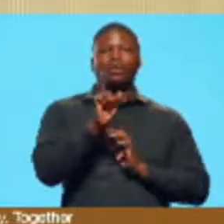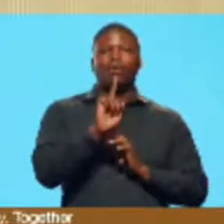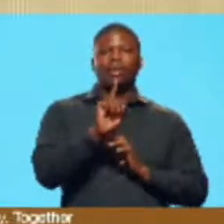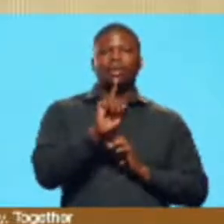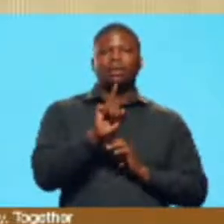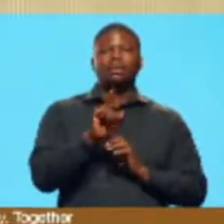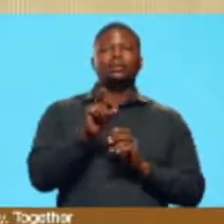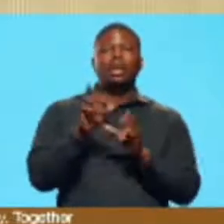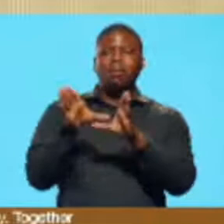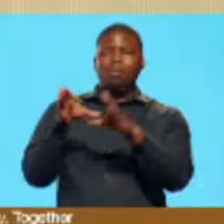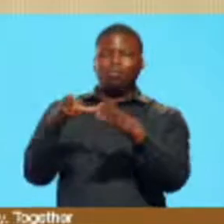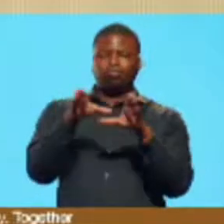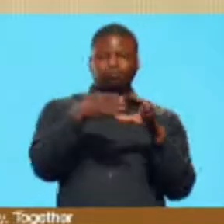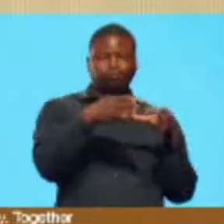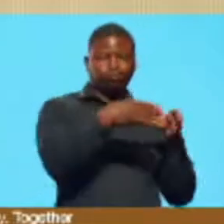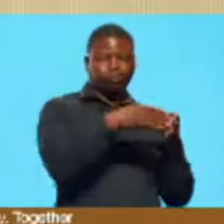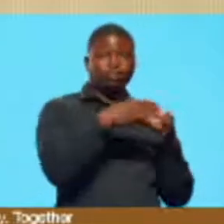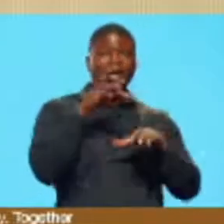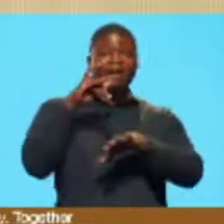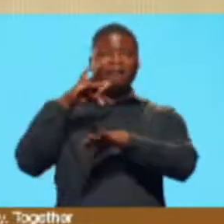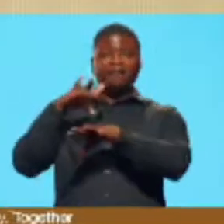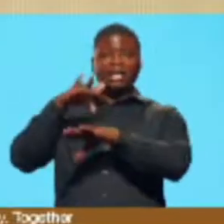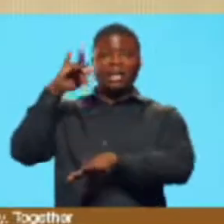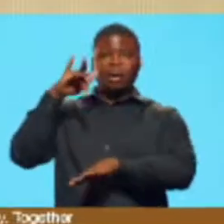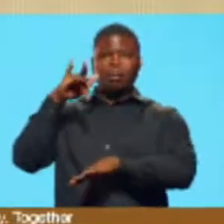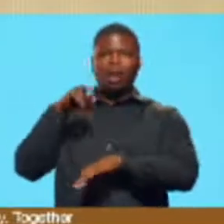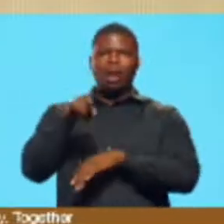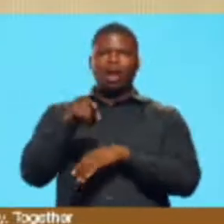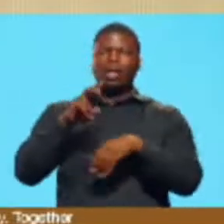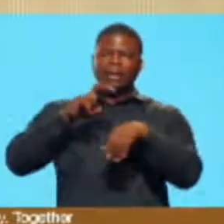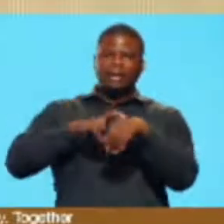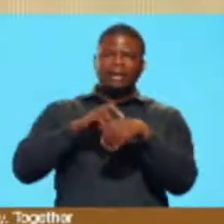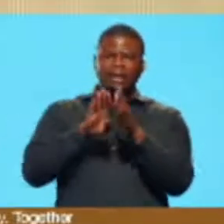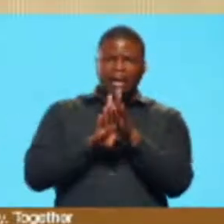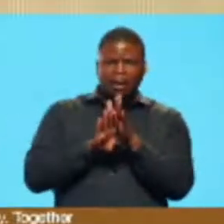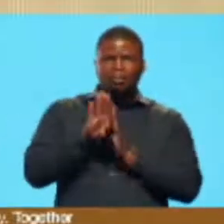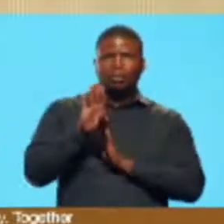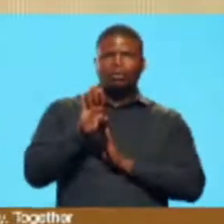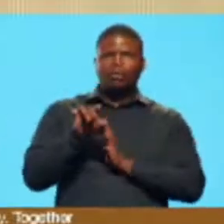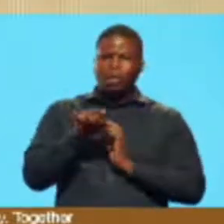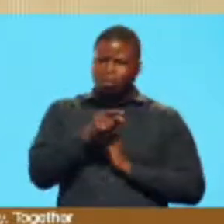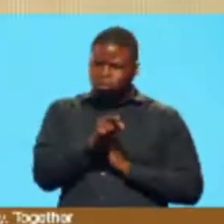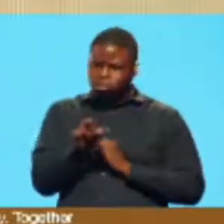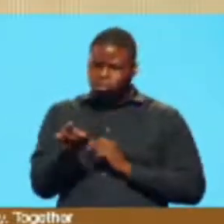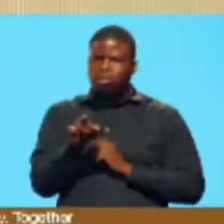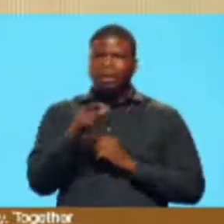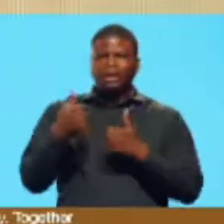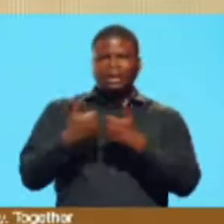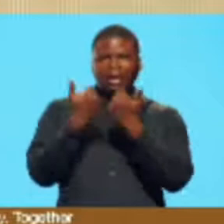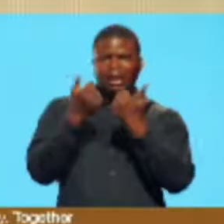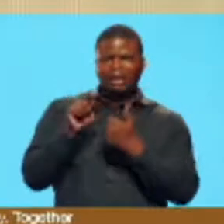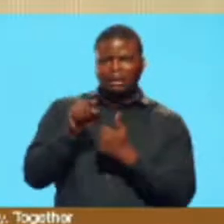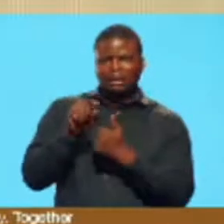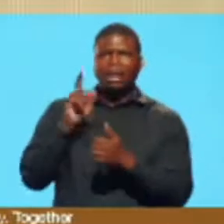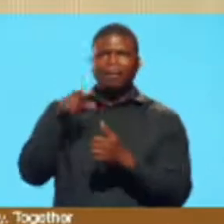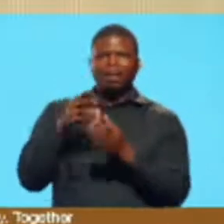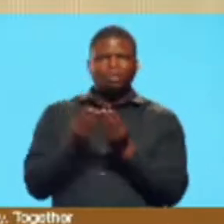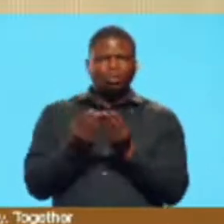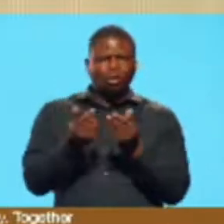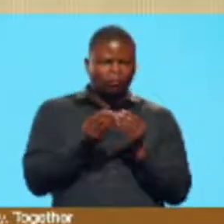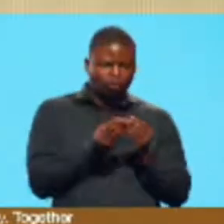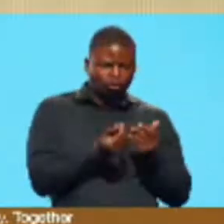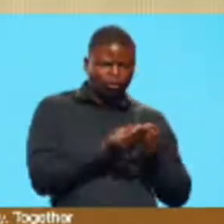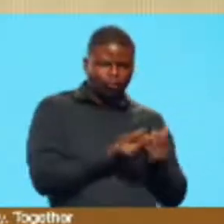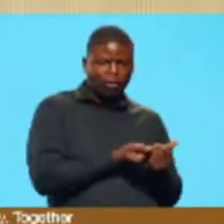vulnerable groups so that we'll be able to address their challenges, and then it will assist